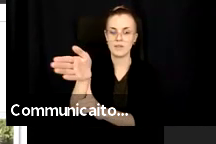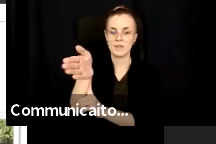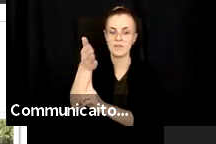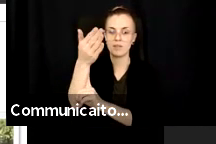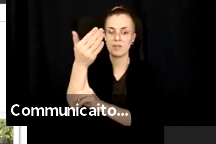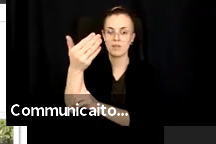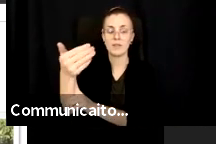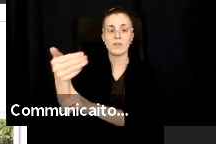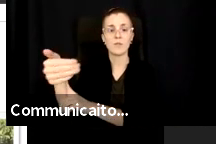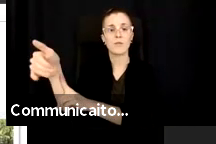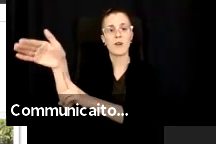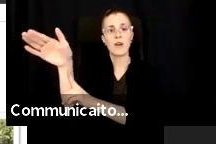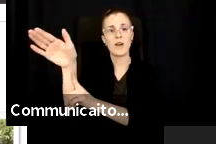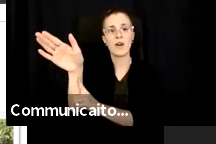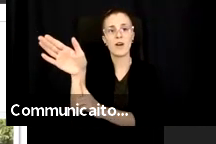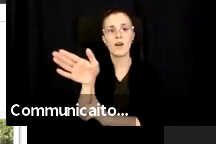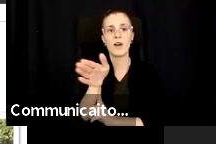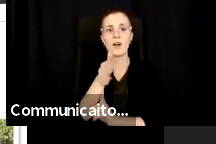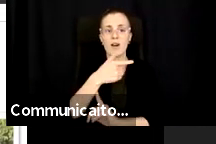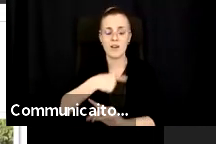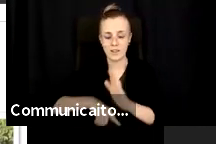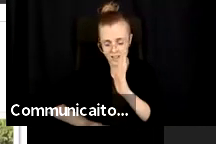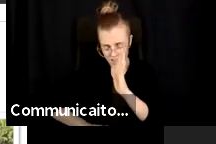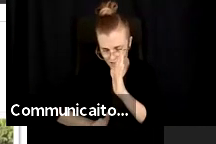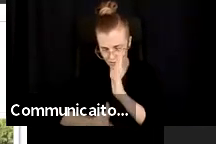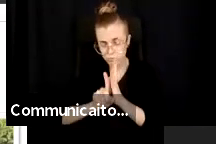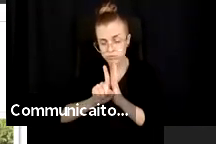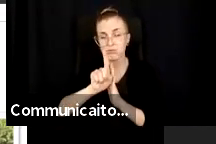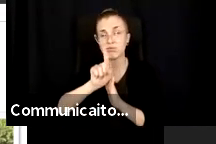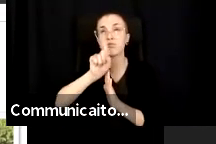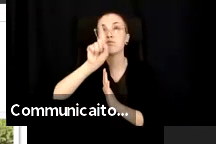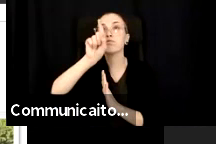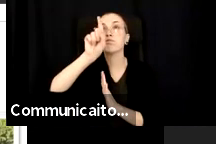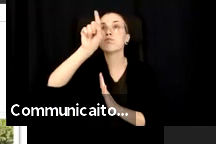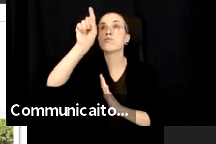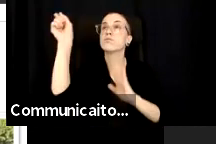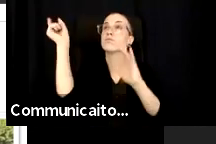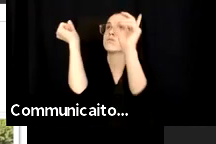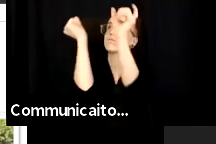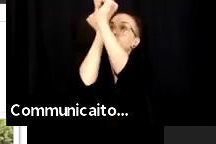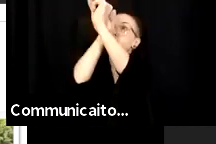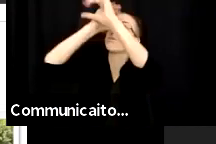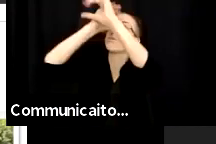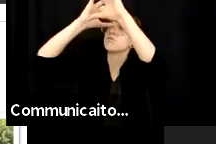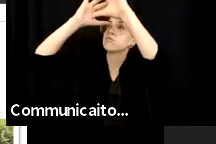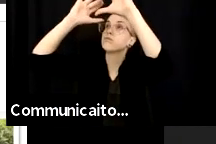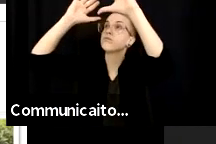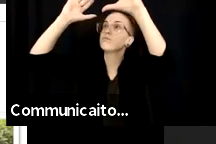streaming, and the rockets rattling